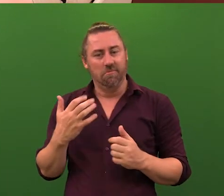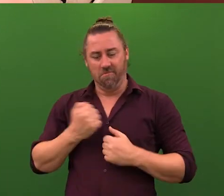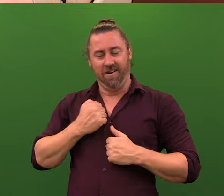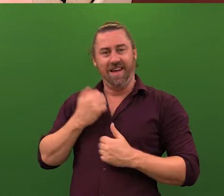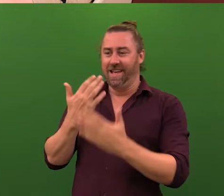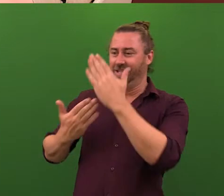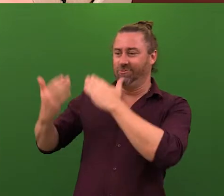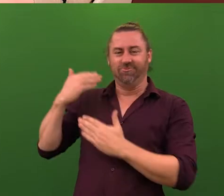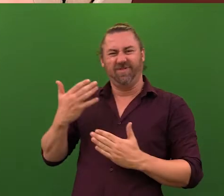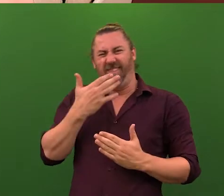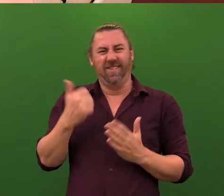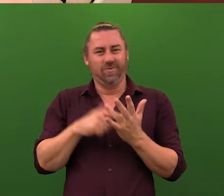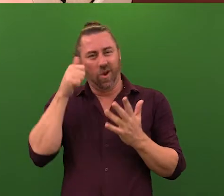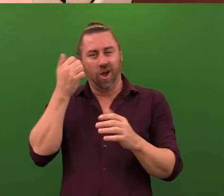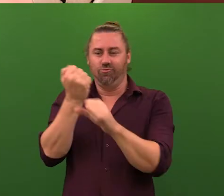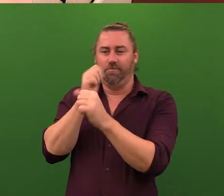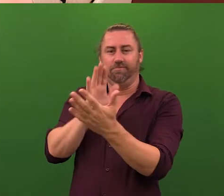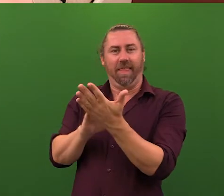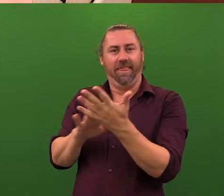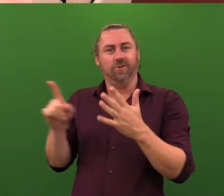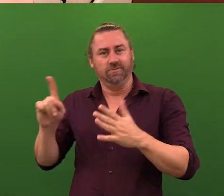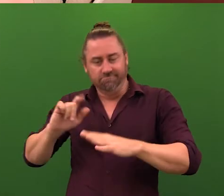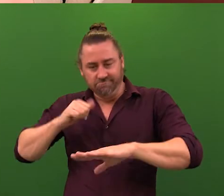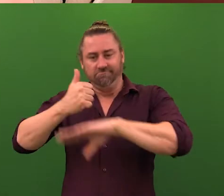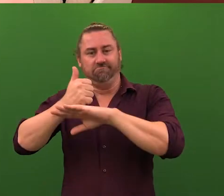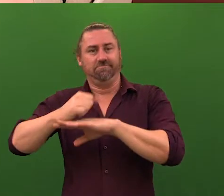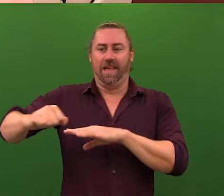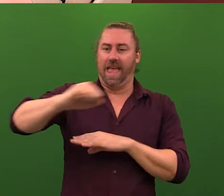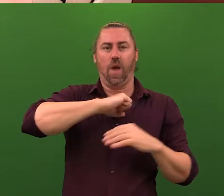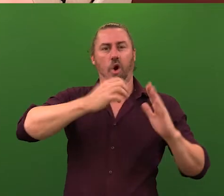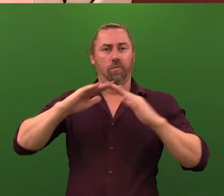more of my history and what my grandmother did for this community.